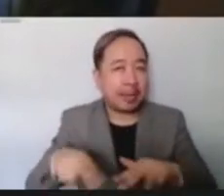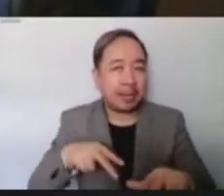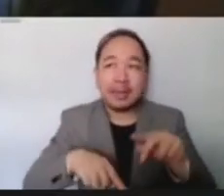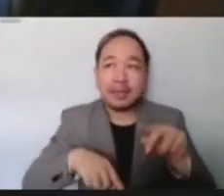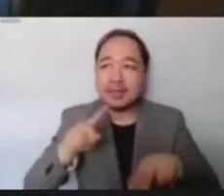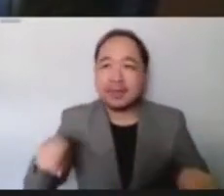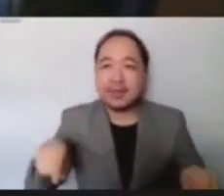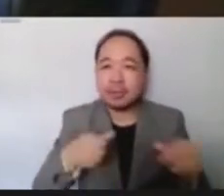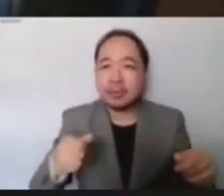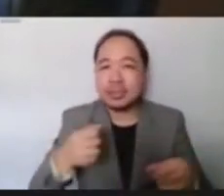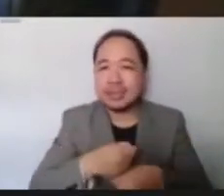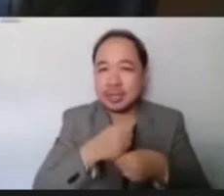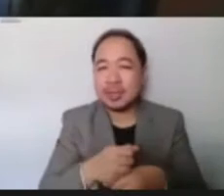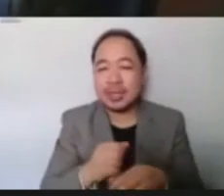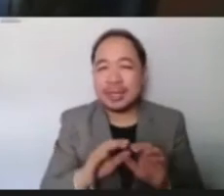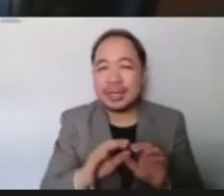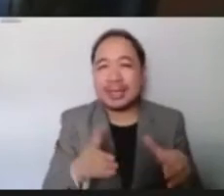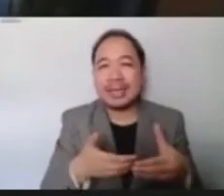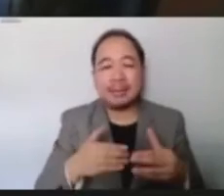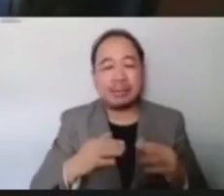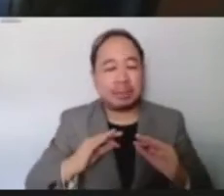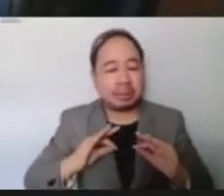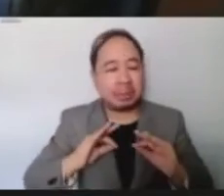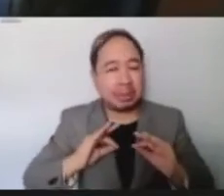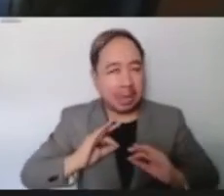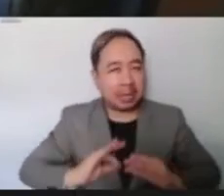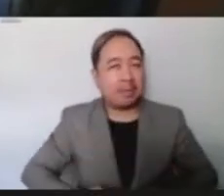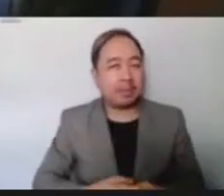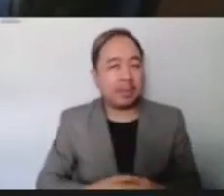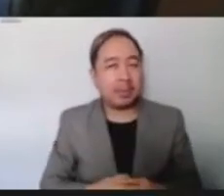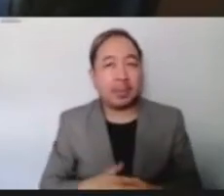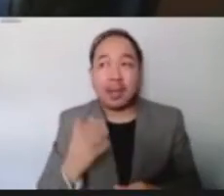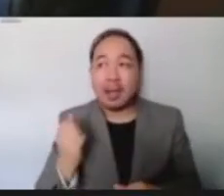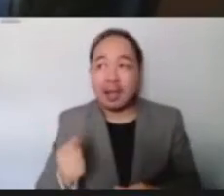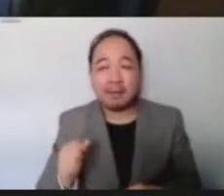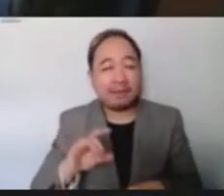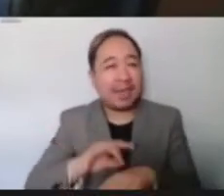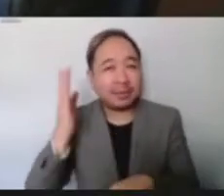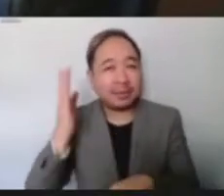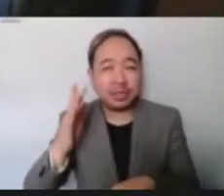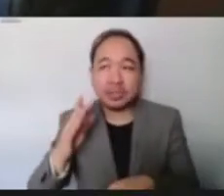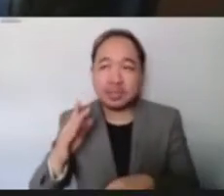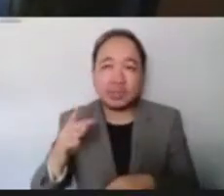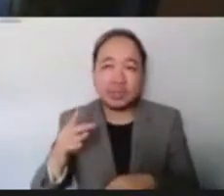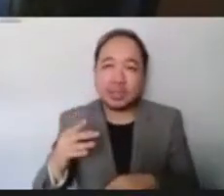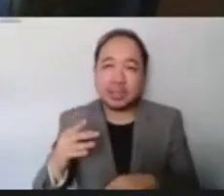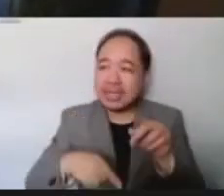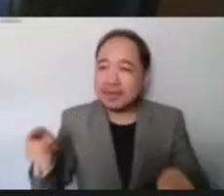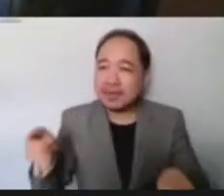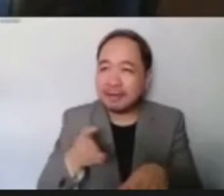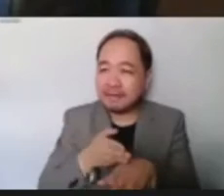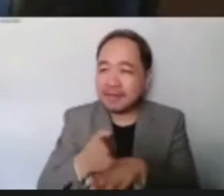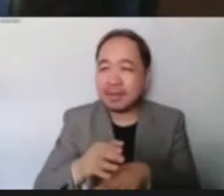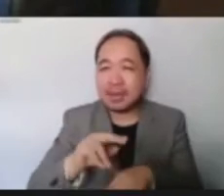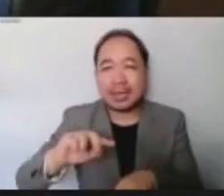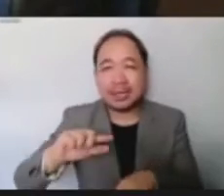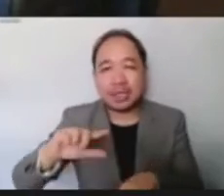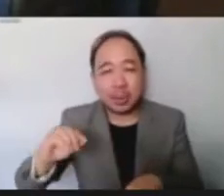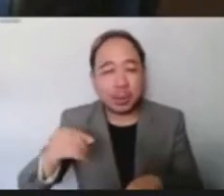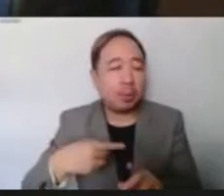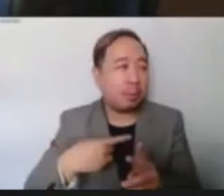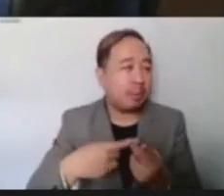departments and National knowledge network with experts from varied fields ngos and Academia had